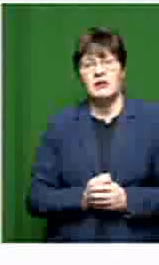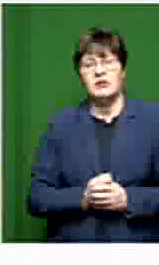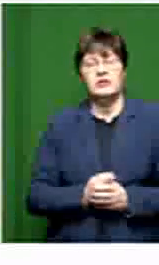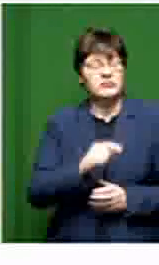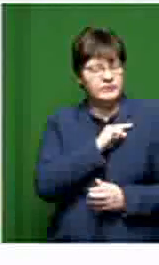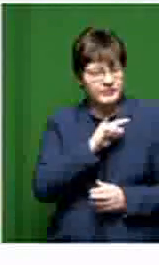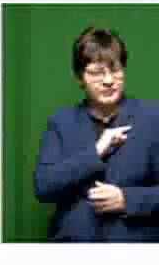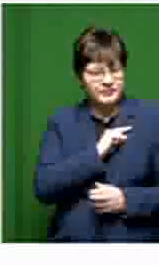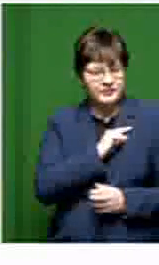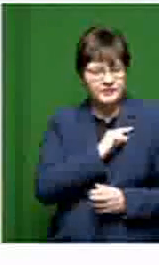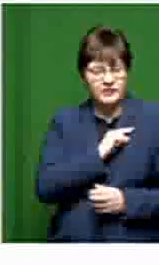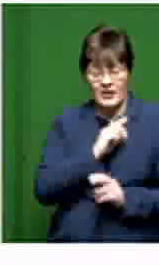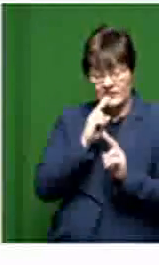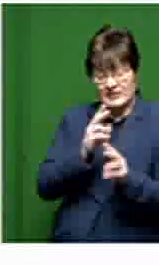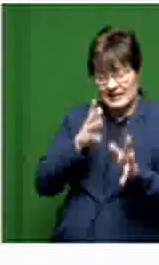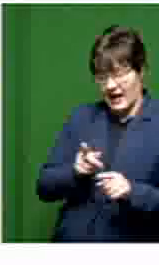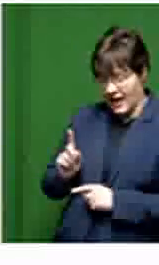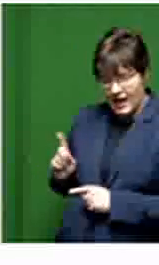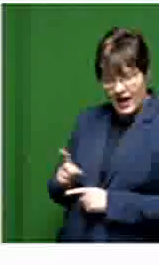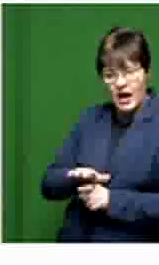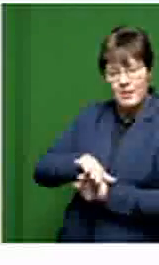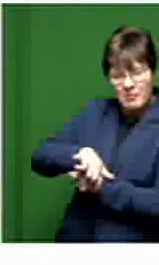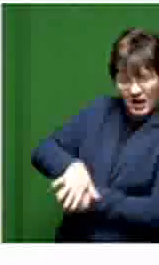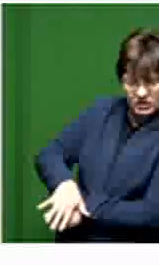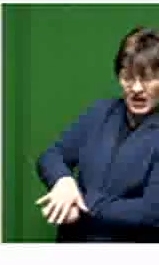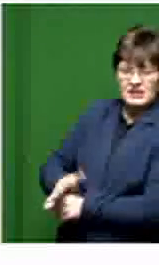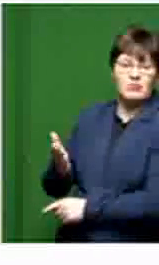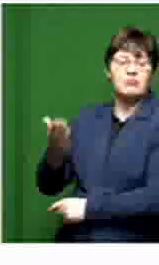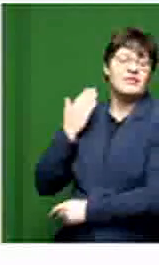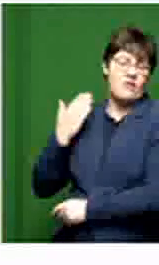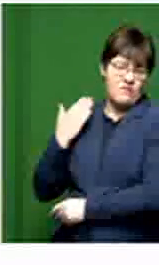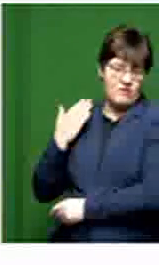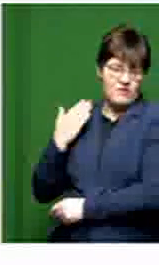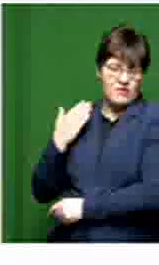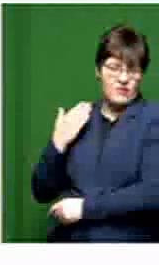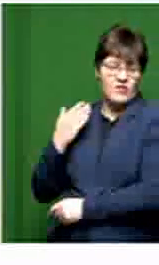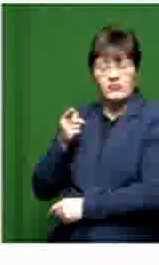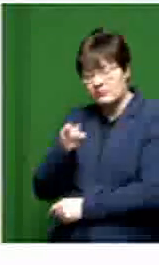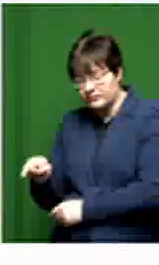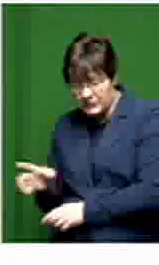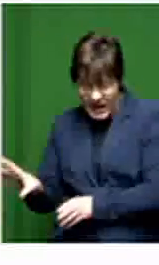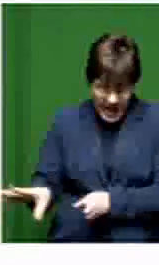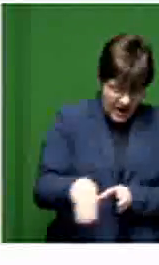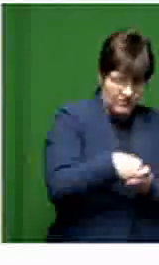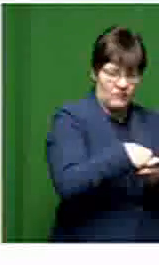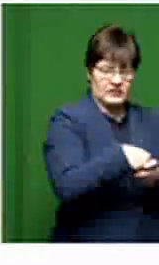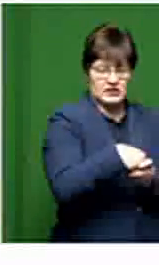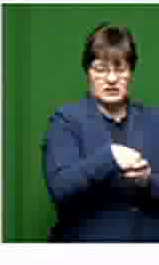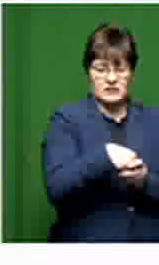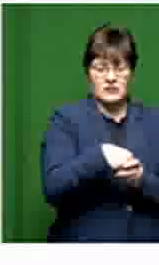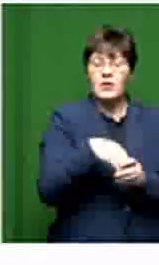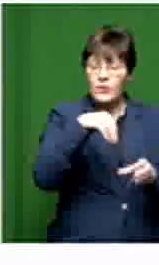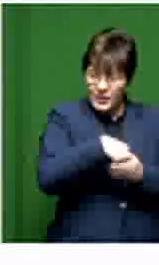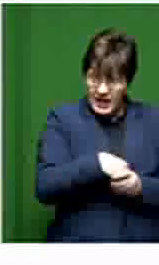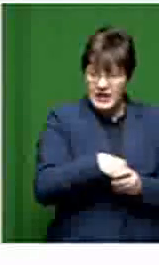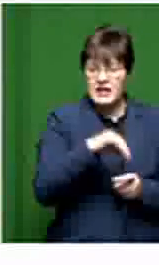visitors who have been marginalized previously are included in the